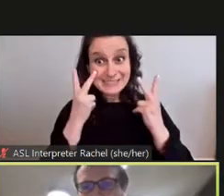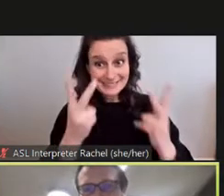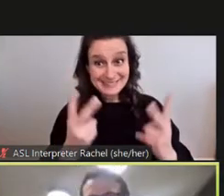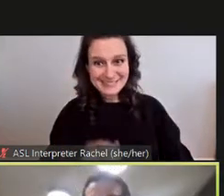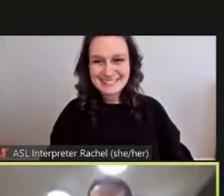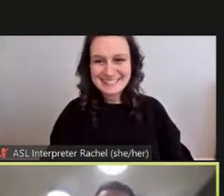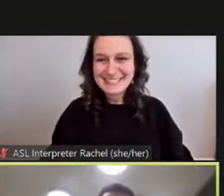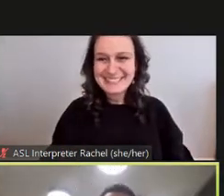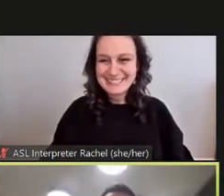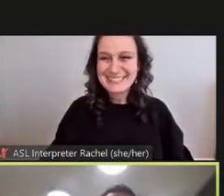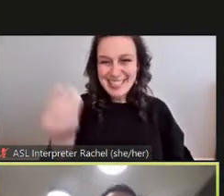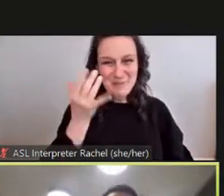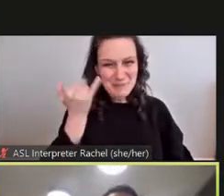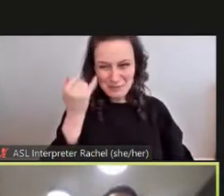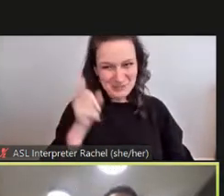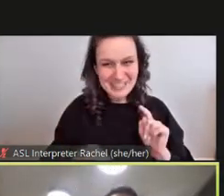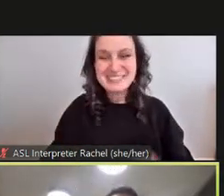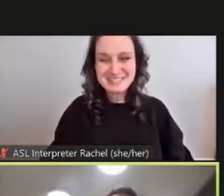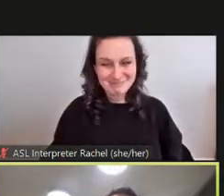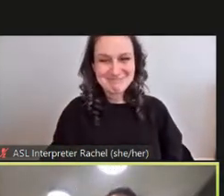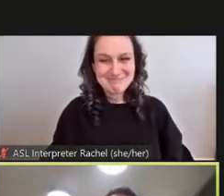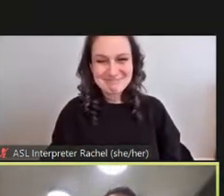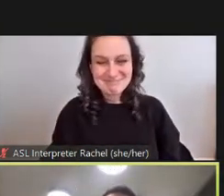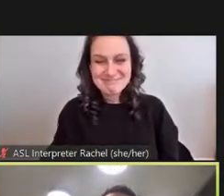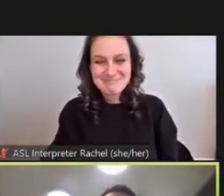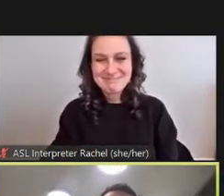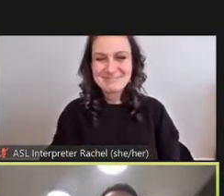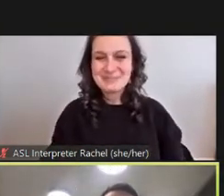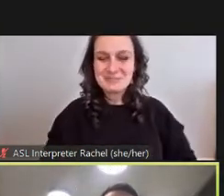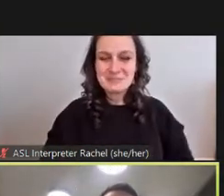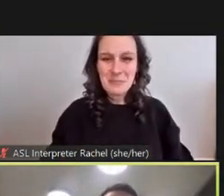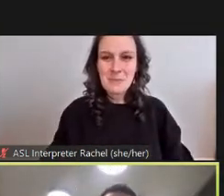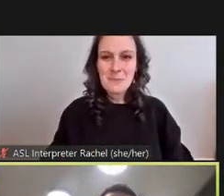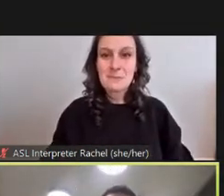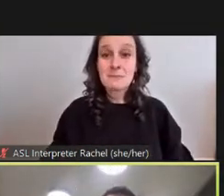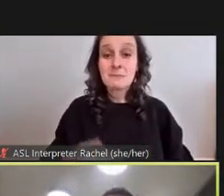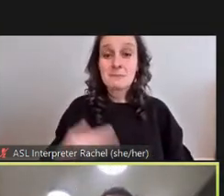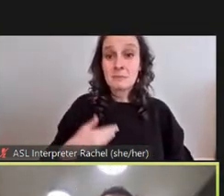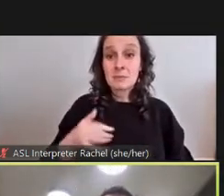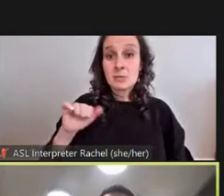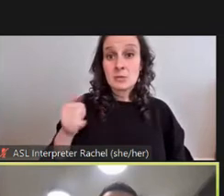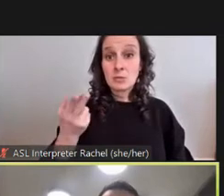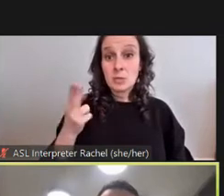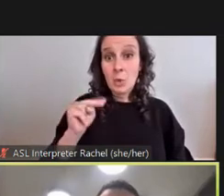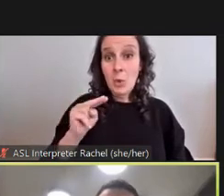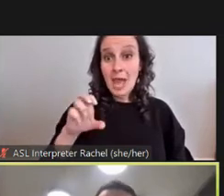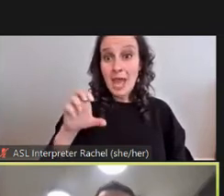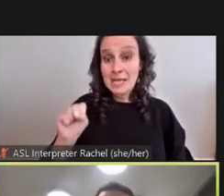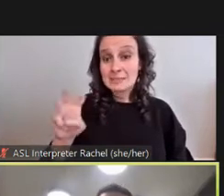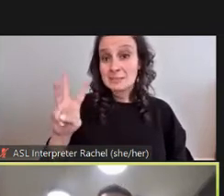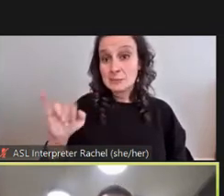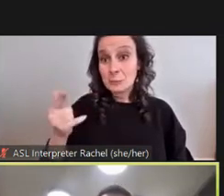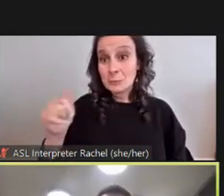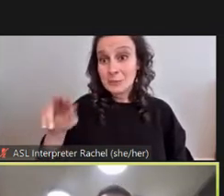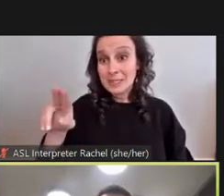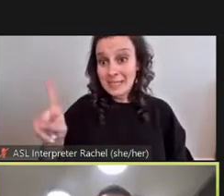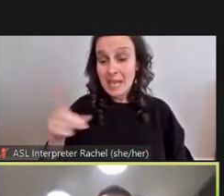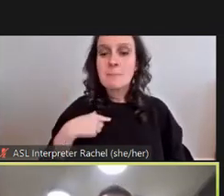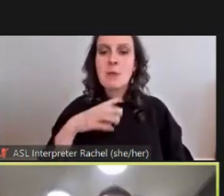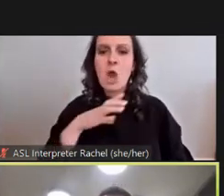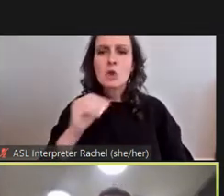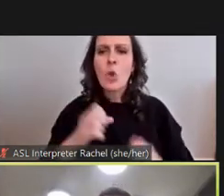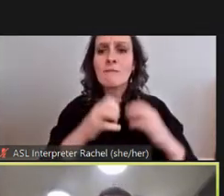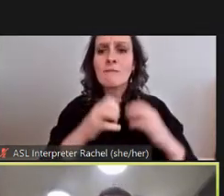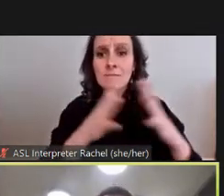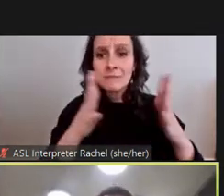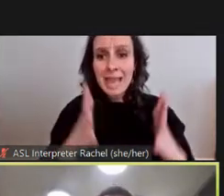Okay, just let me know if not. Sounds good. So yeah, my name is Johannes Wiegand, and I'm the co-founder and